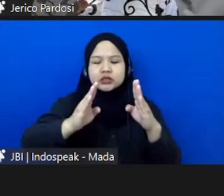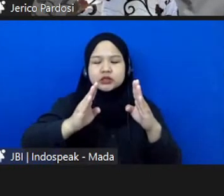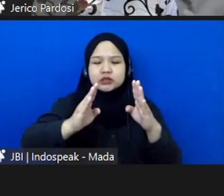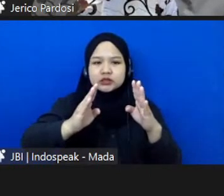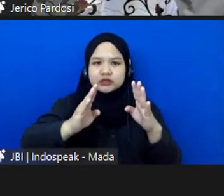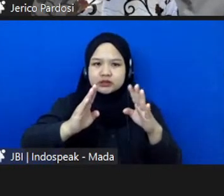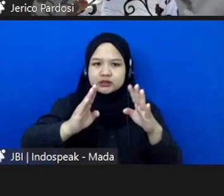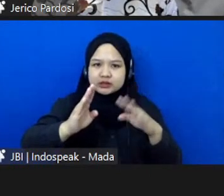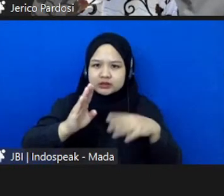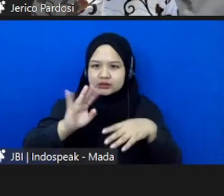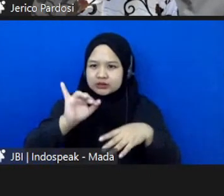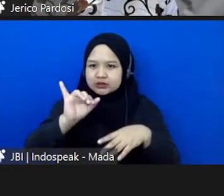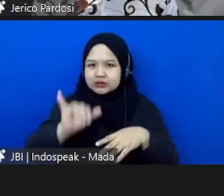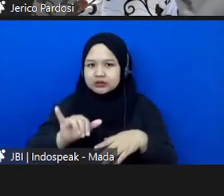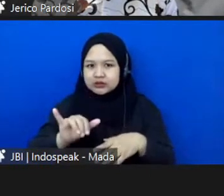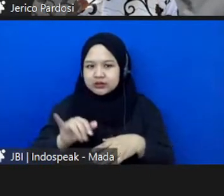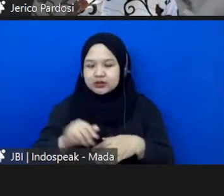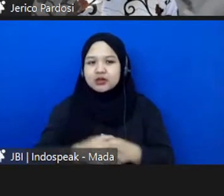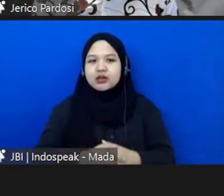Yeah, well,